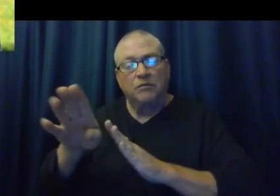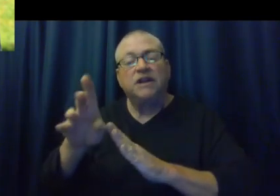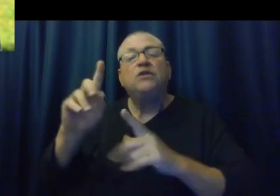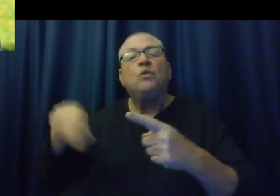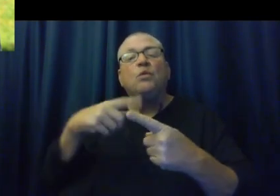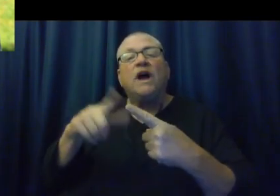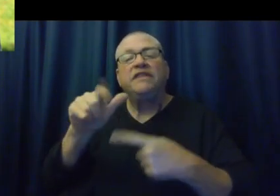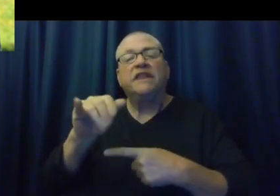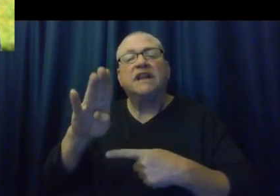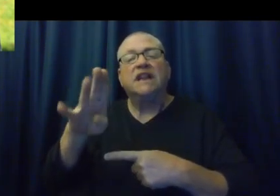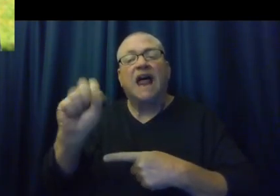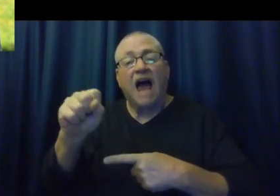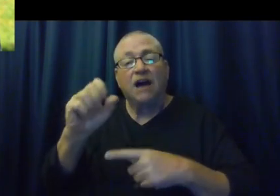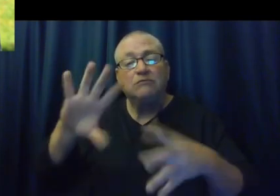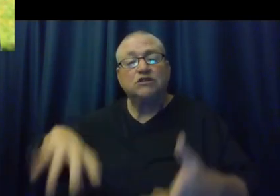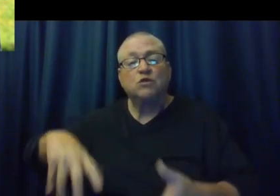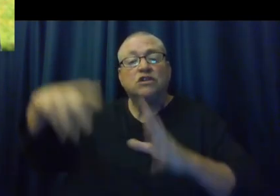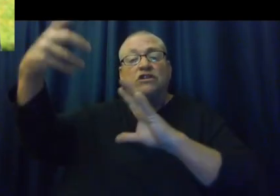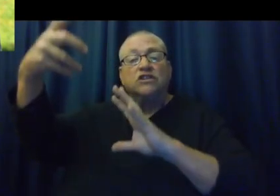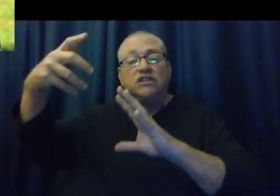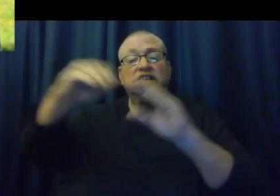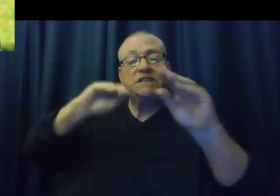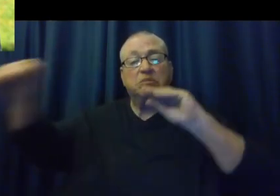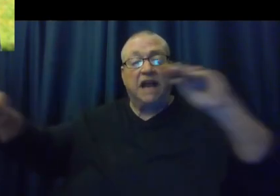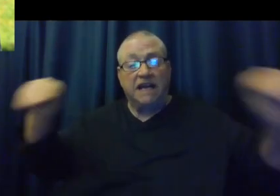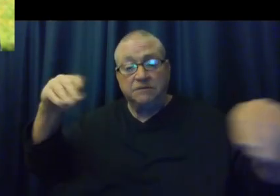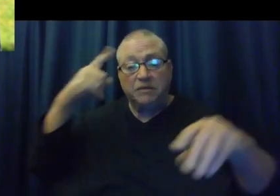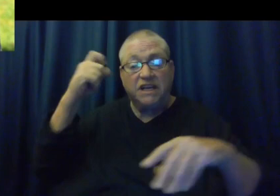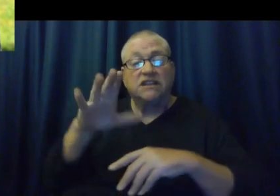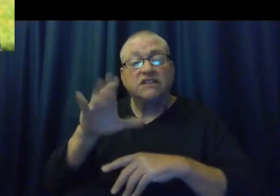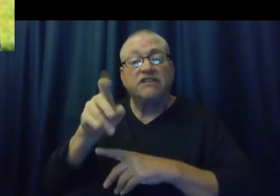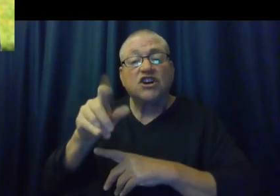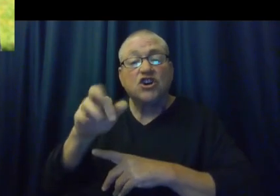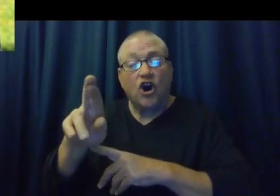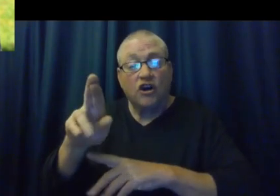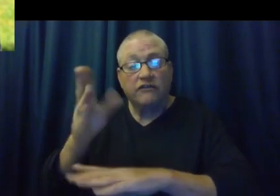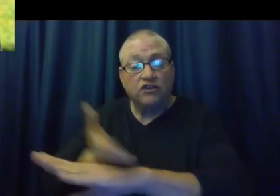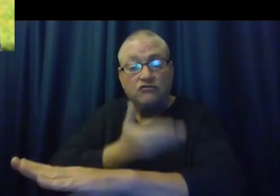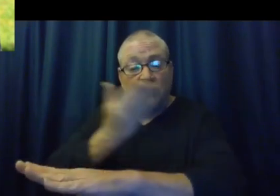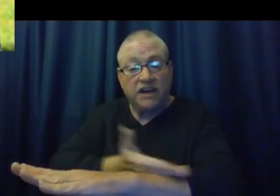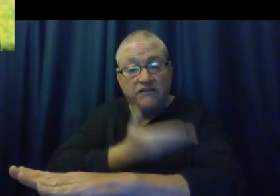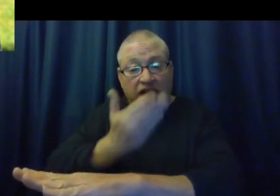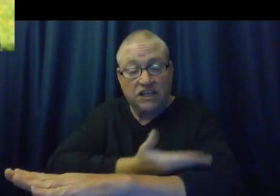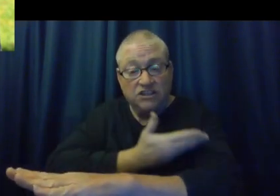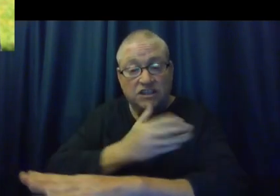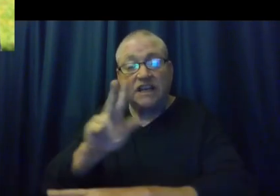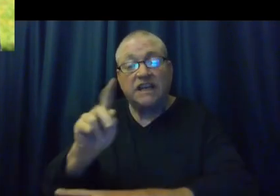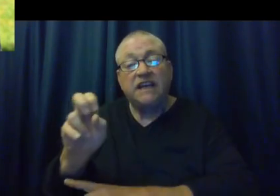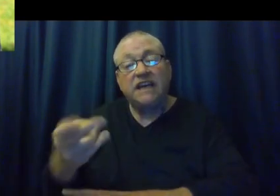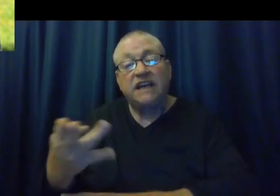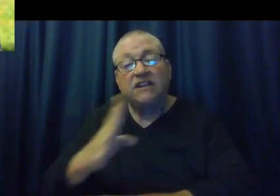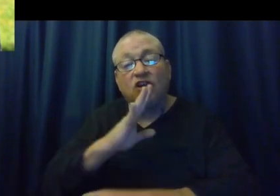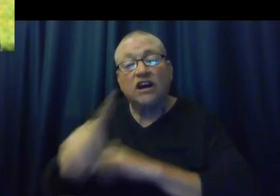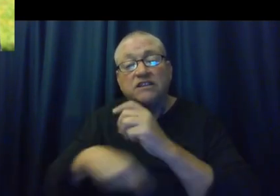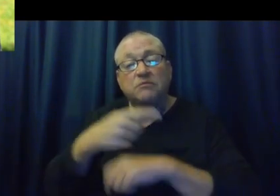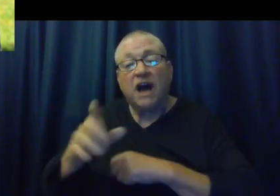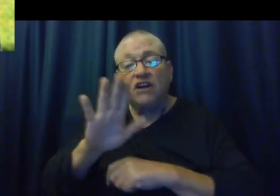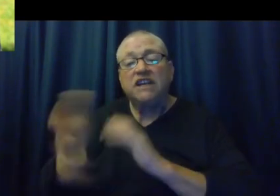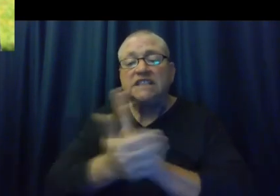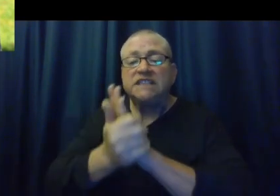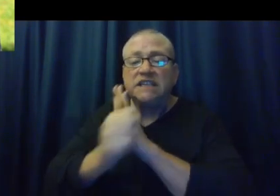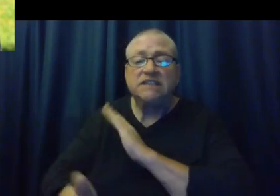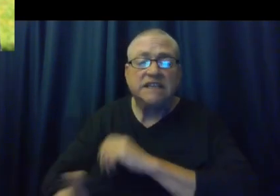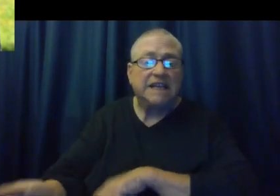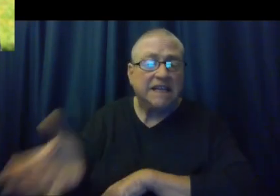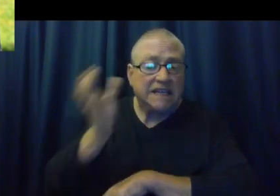and labs were displaced across campus during the Carver Academic Facility renovation. Keith's colleagues extol his excellent skills